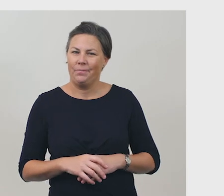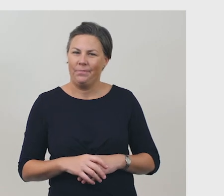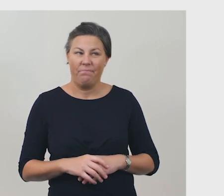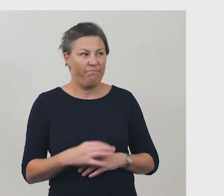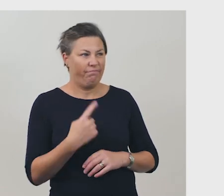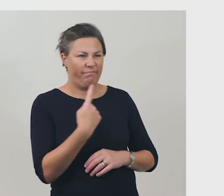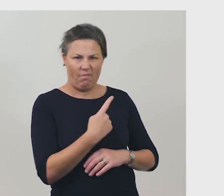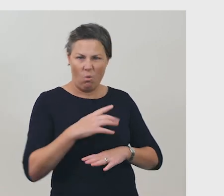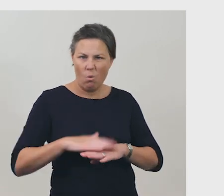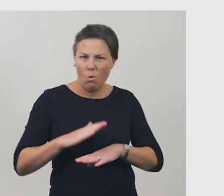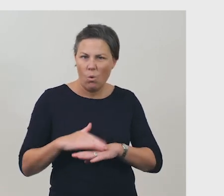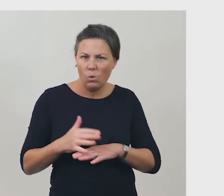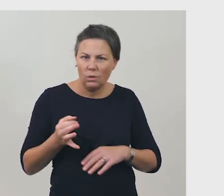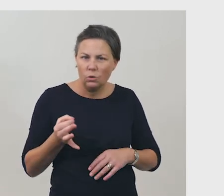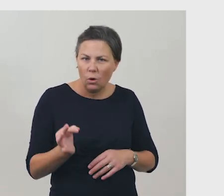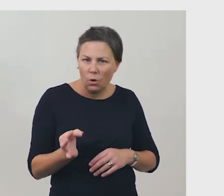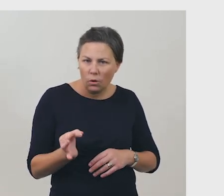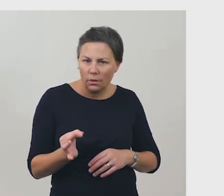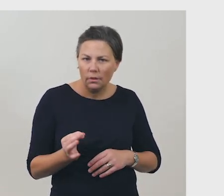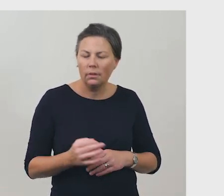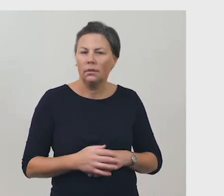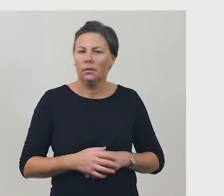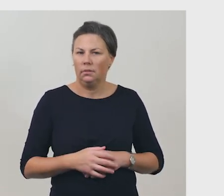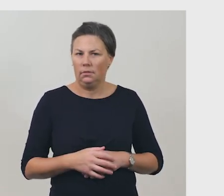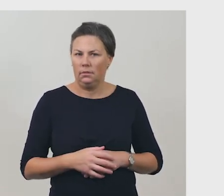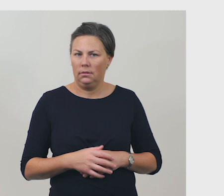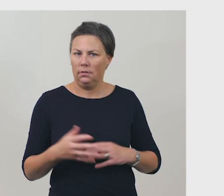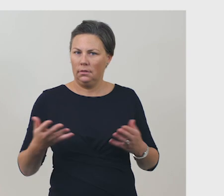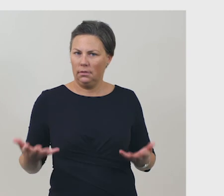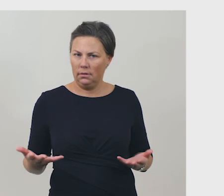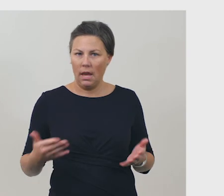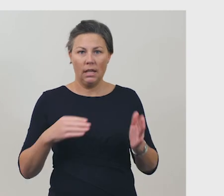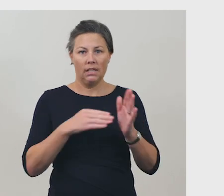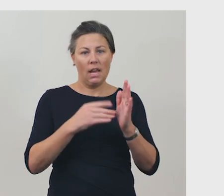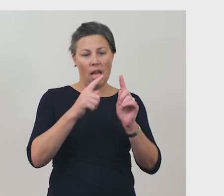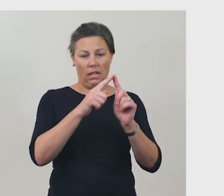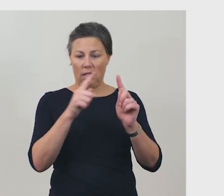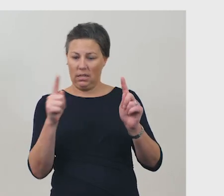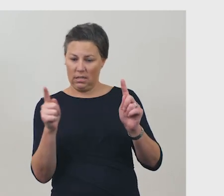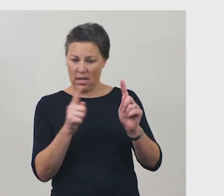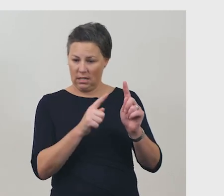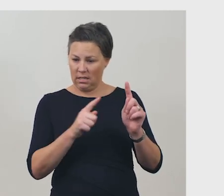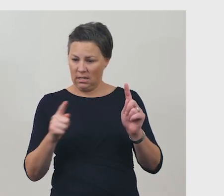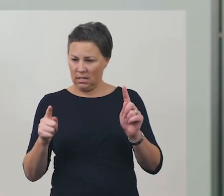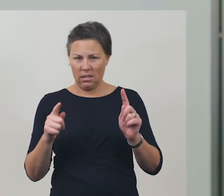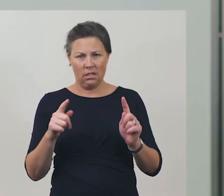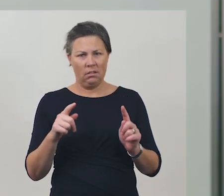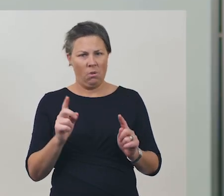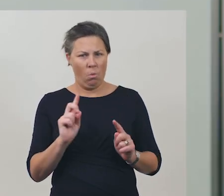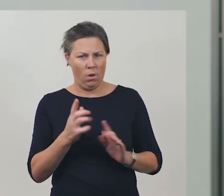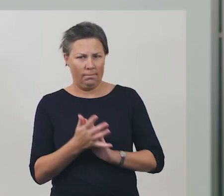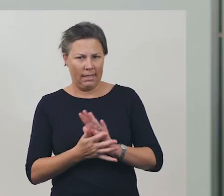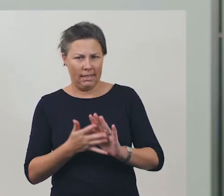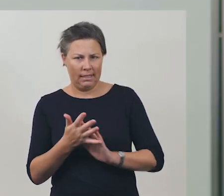Dakota is a naughty dog. What happens to the way the sentence expresses an opinion about Dakota now?